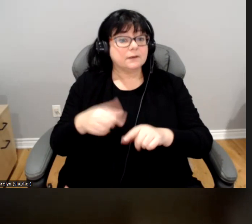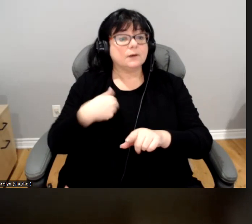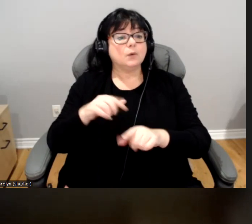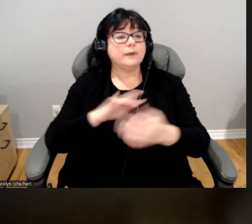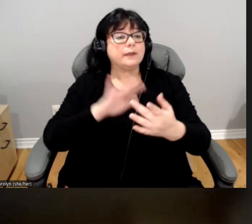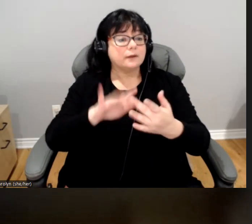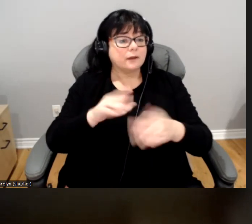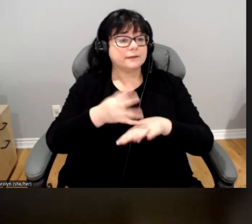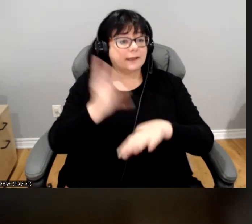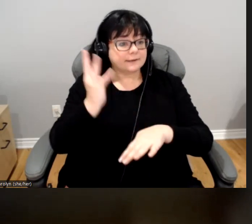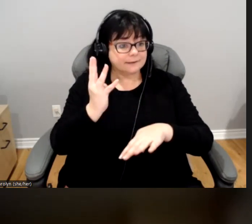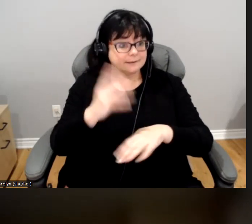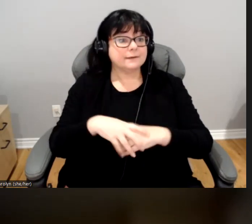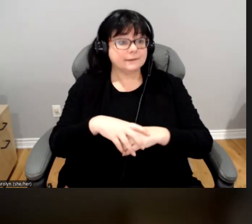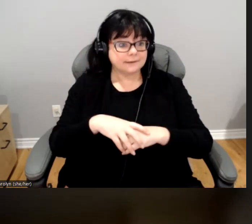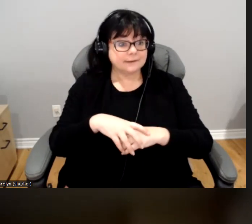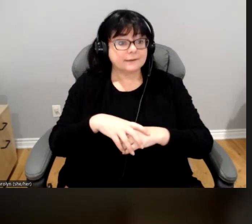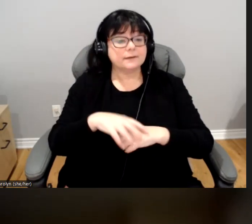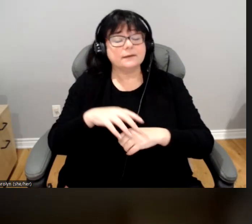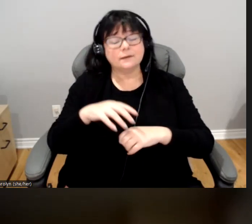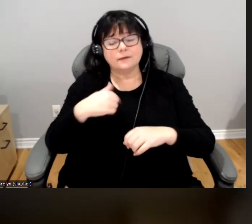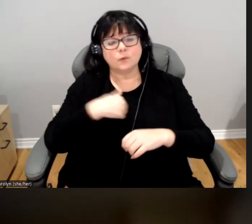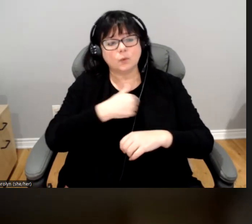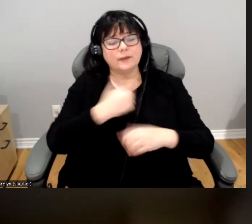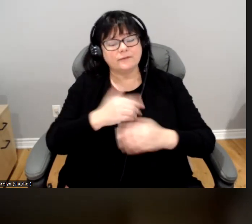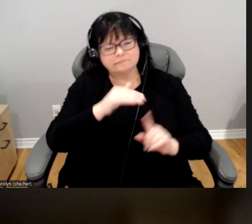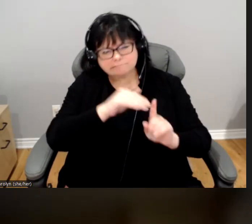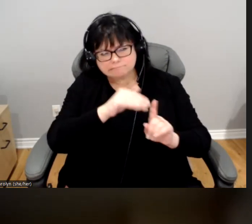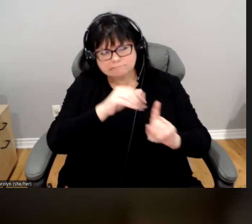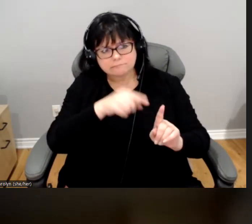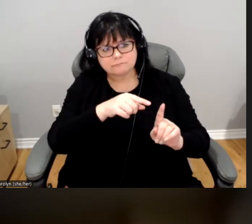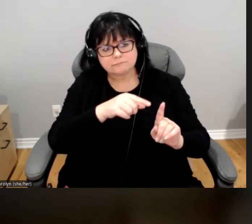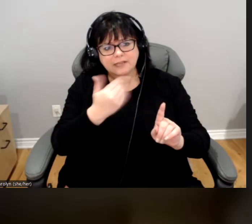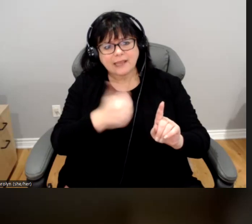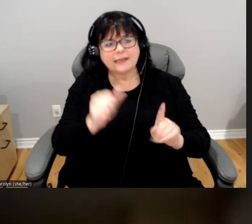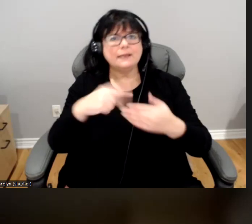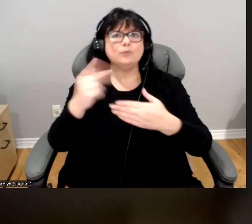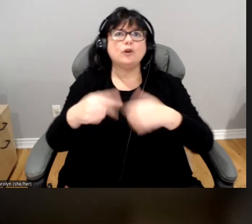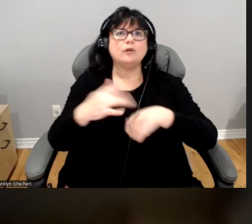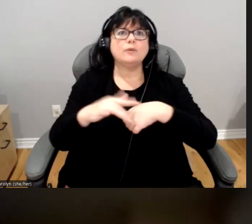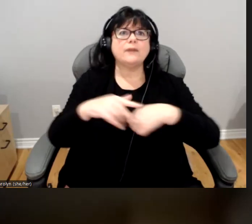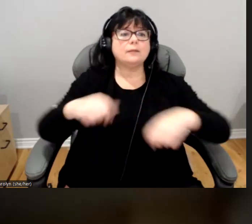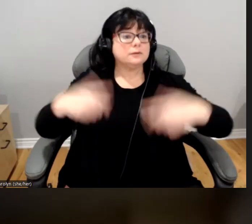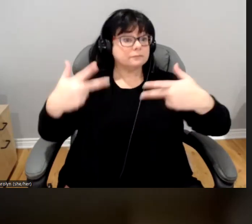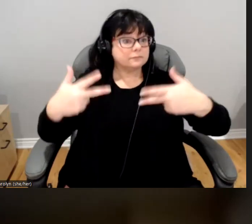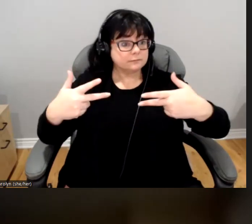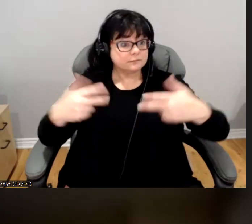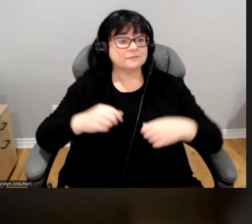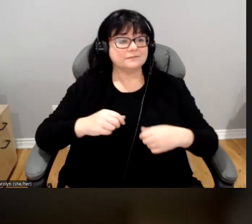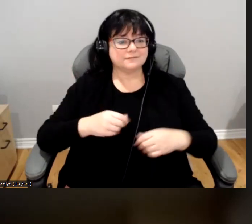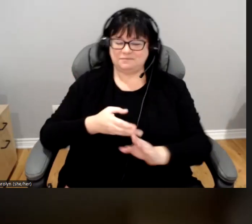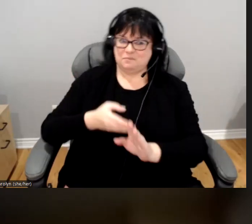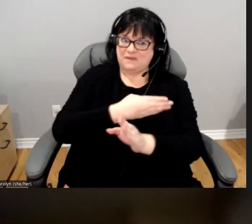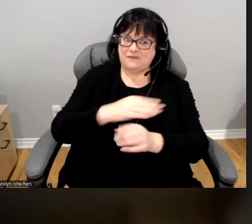said, is there a program that can help us out remotely? So before COVID ever came out, the